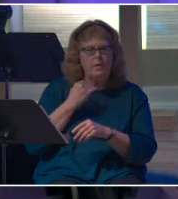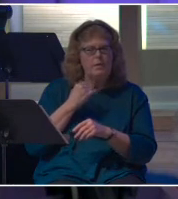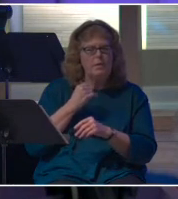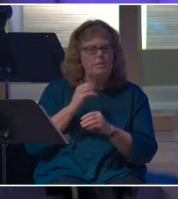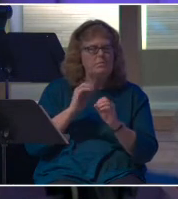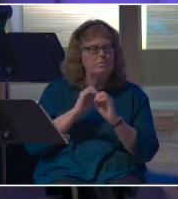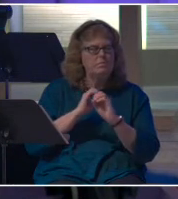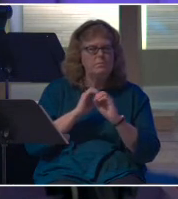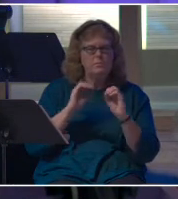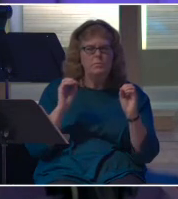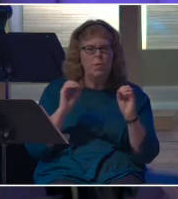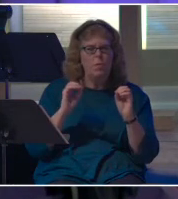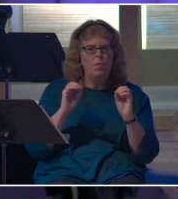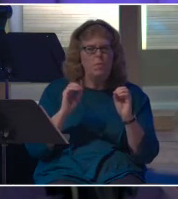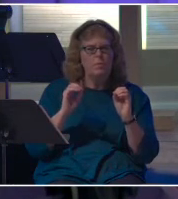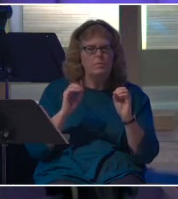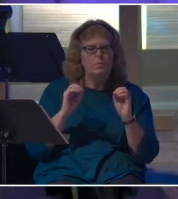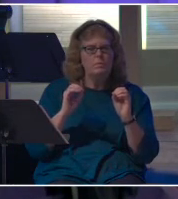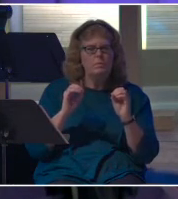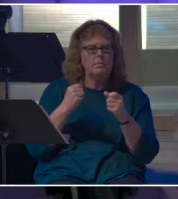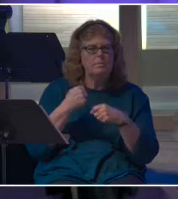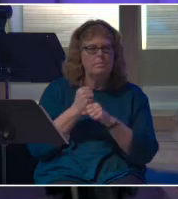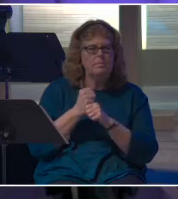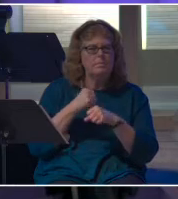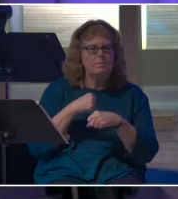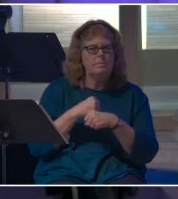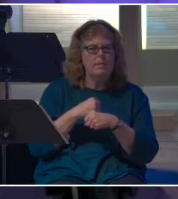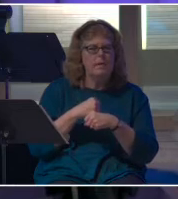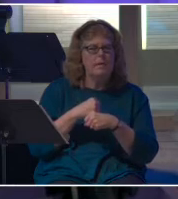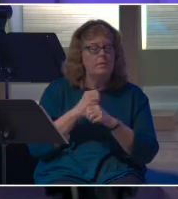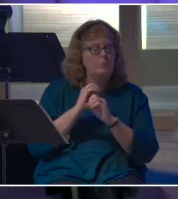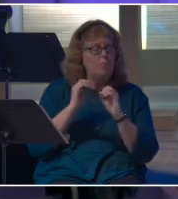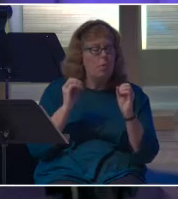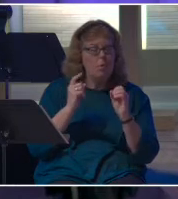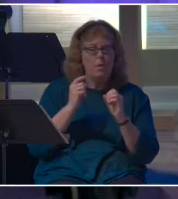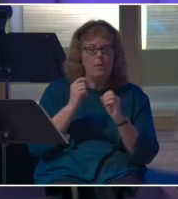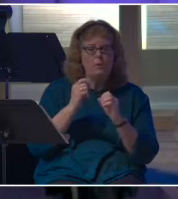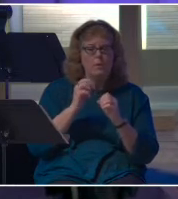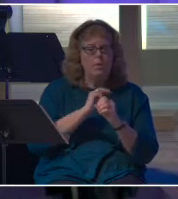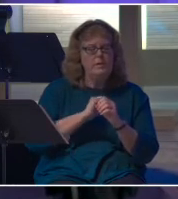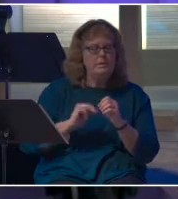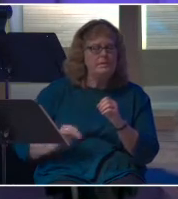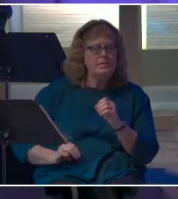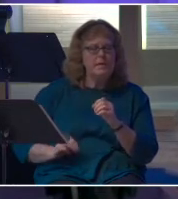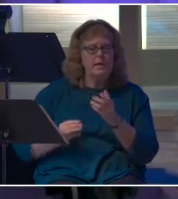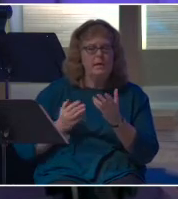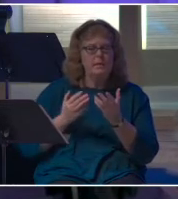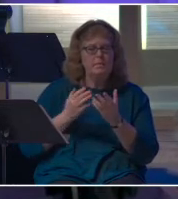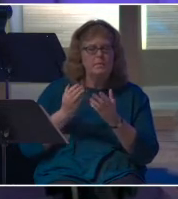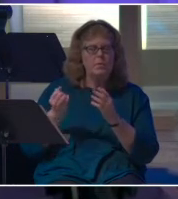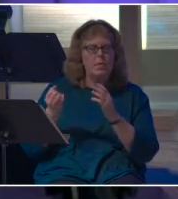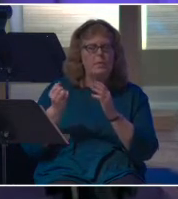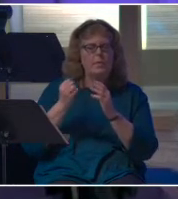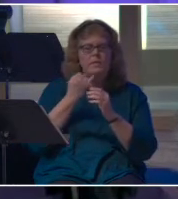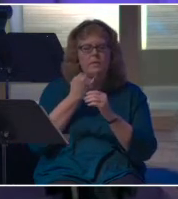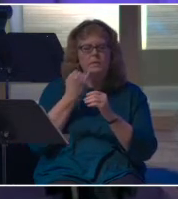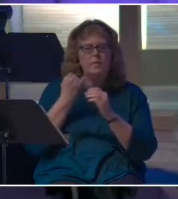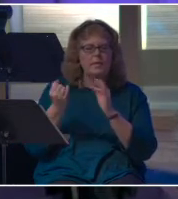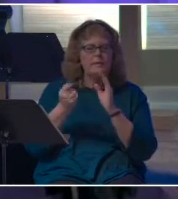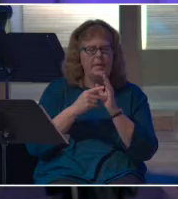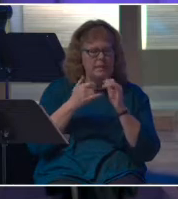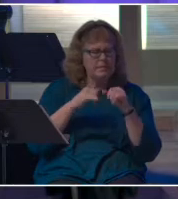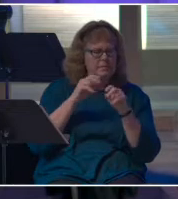nobody had made it. Nobody was the Messiah, so that way the returning Israelites were still